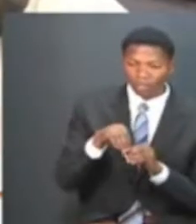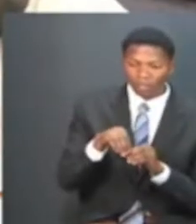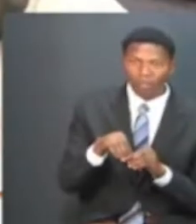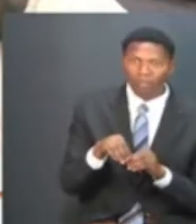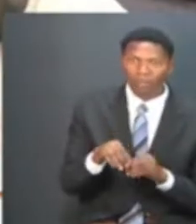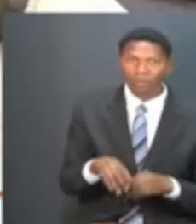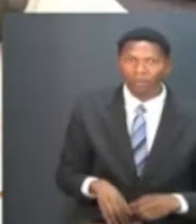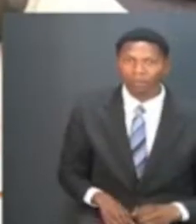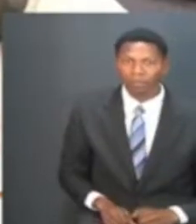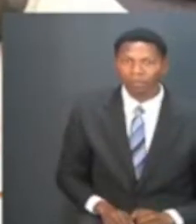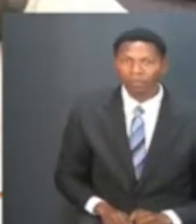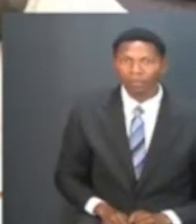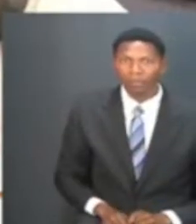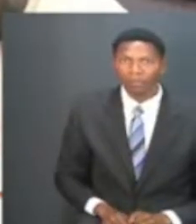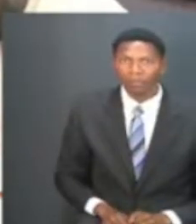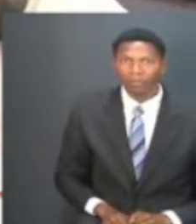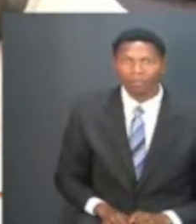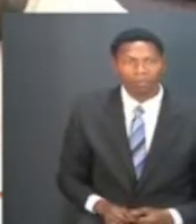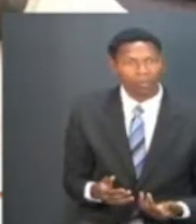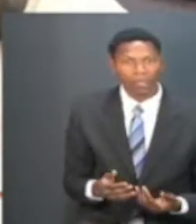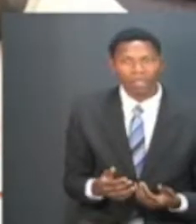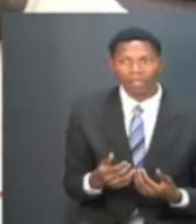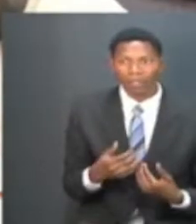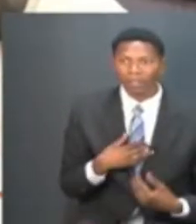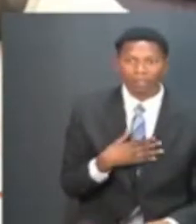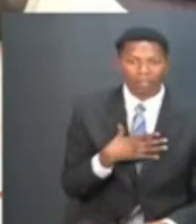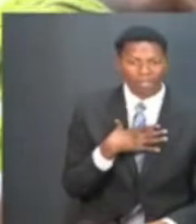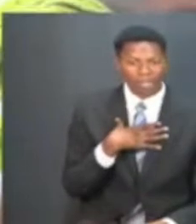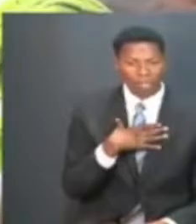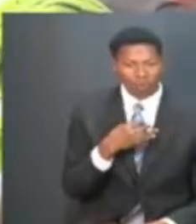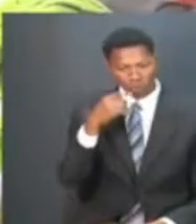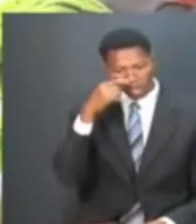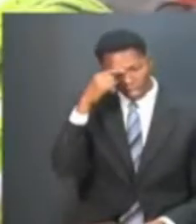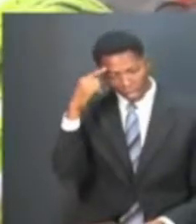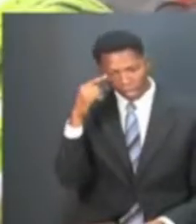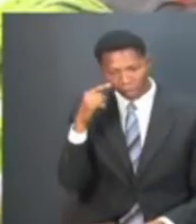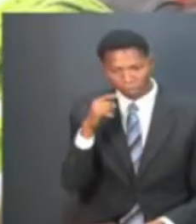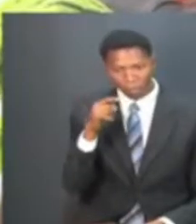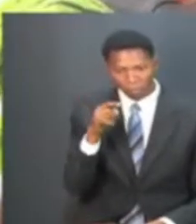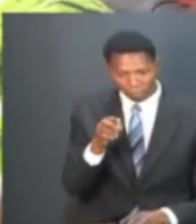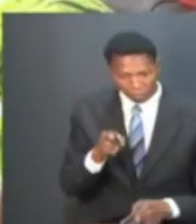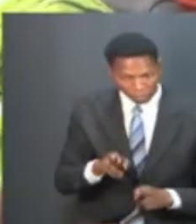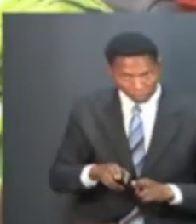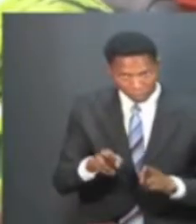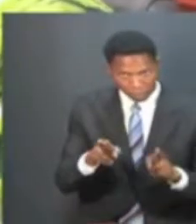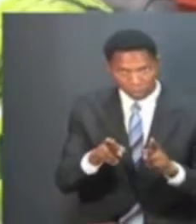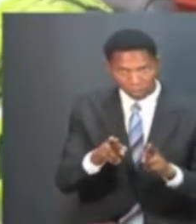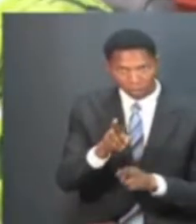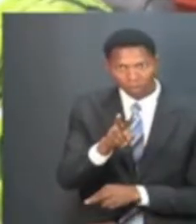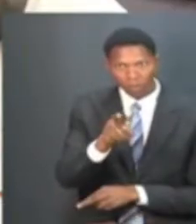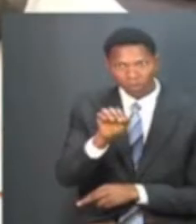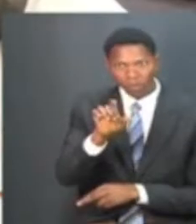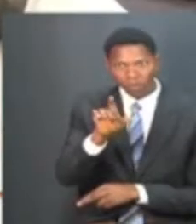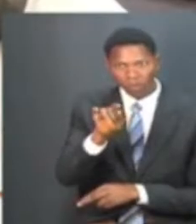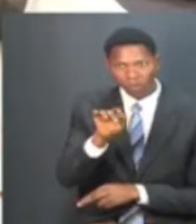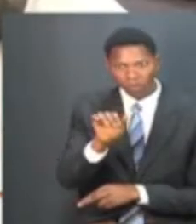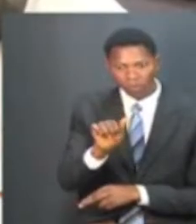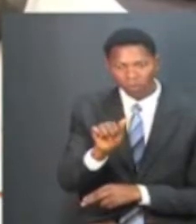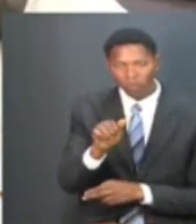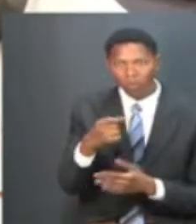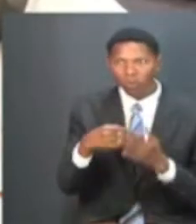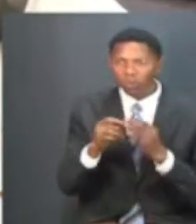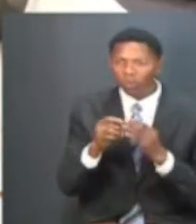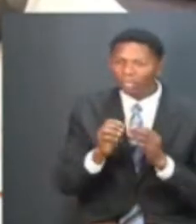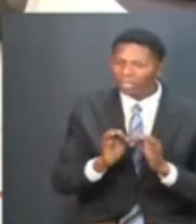for instance, the white Volta, the black Volta, and the Volta Lake serves as a very important means